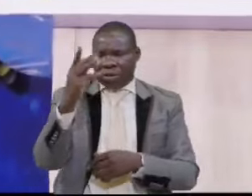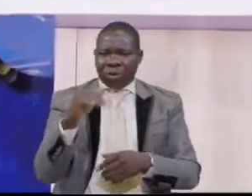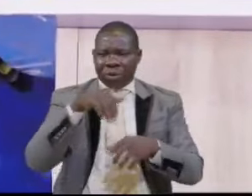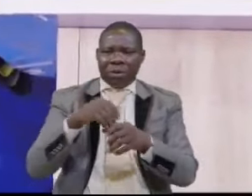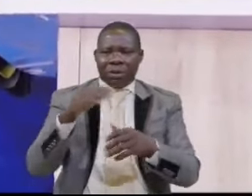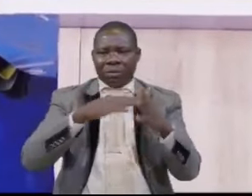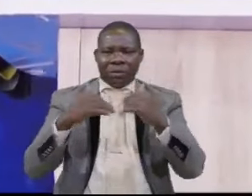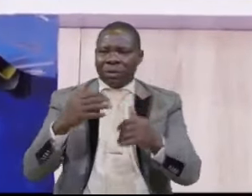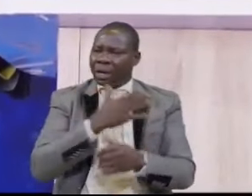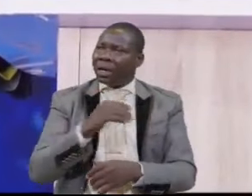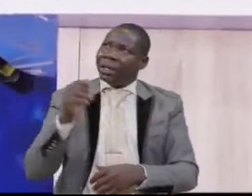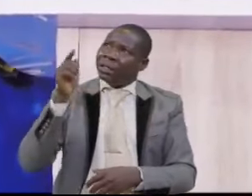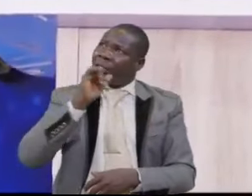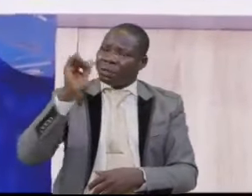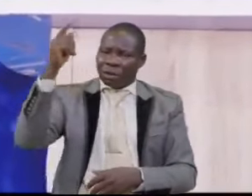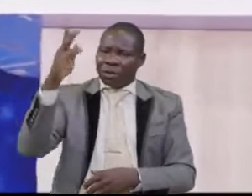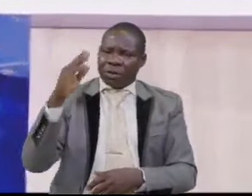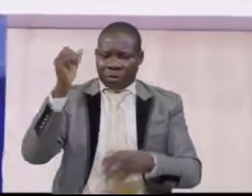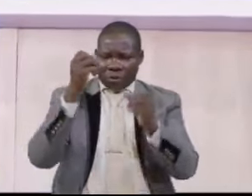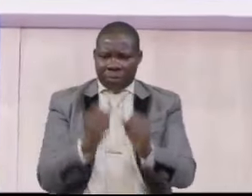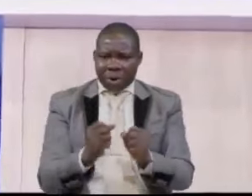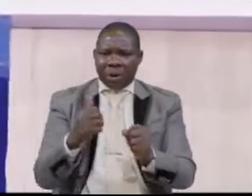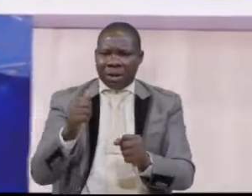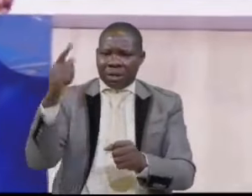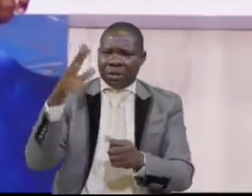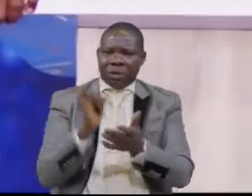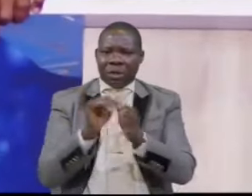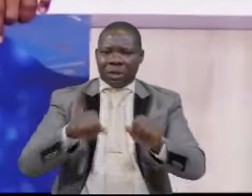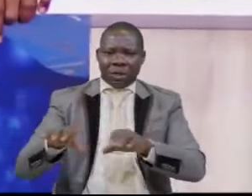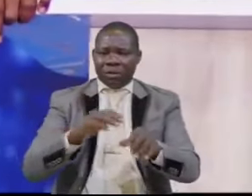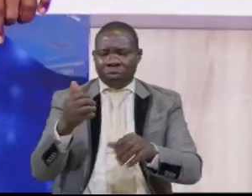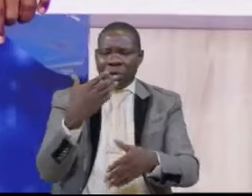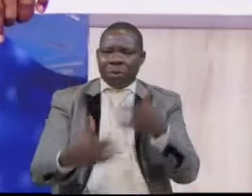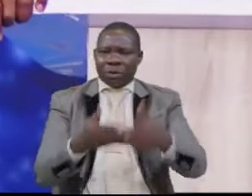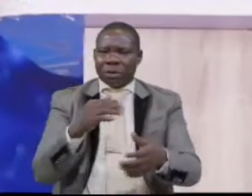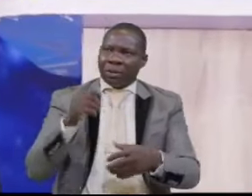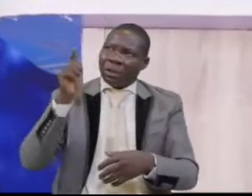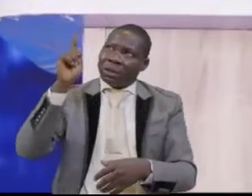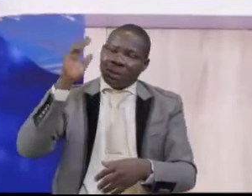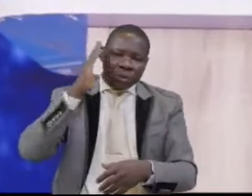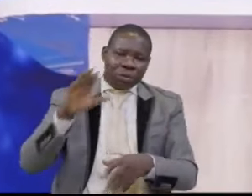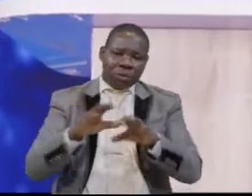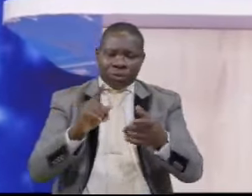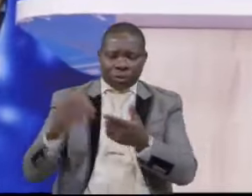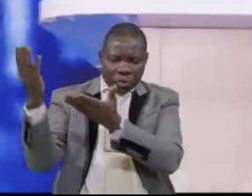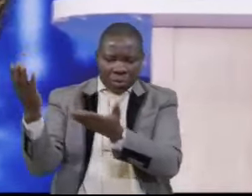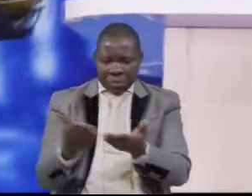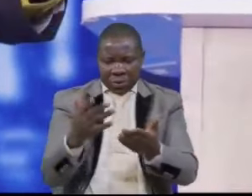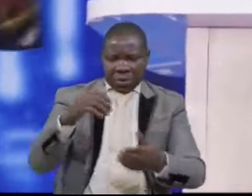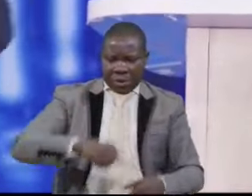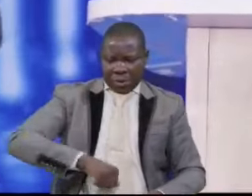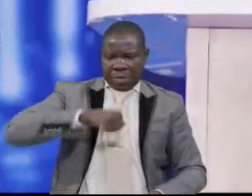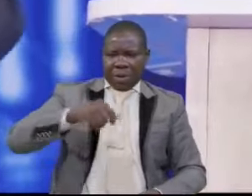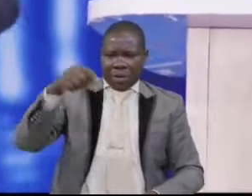a God that can do whatever he will do to bring the proud down. And he came finally to